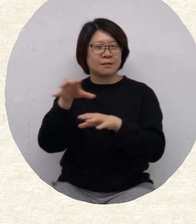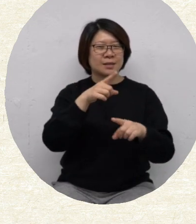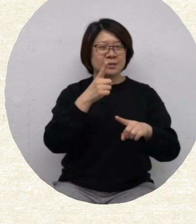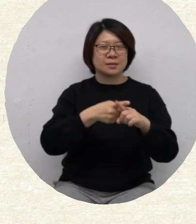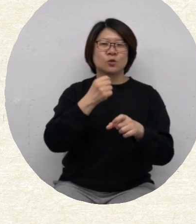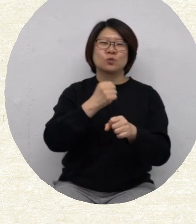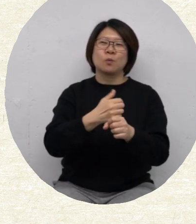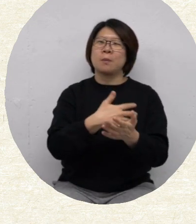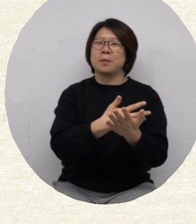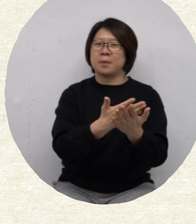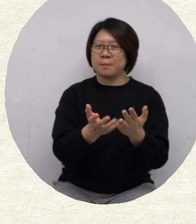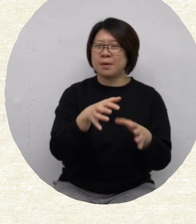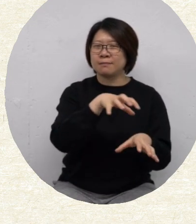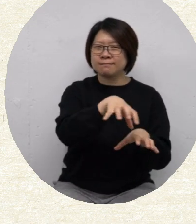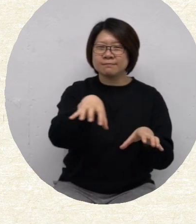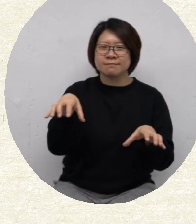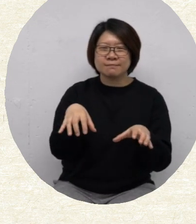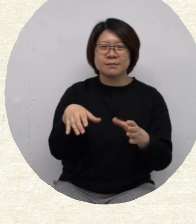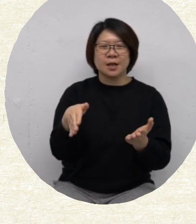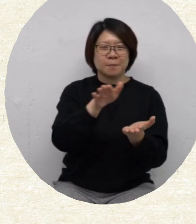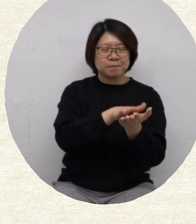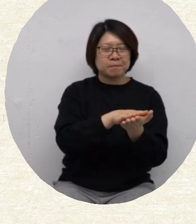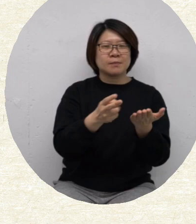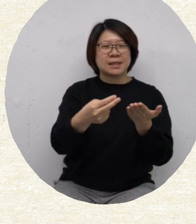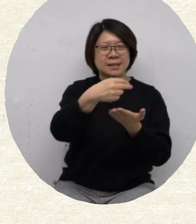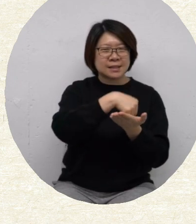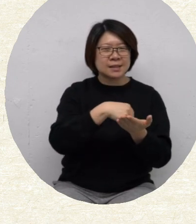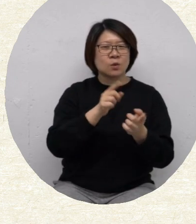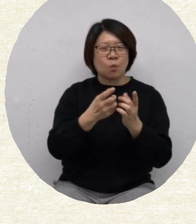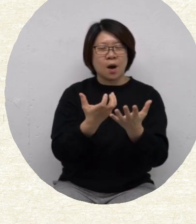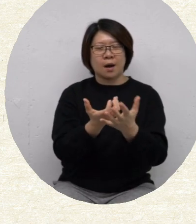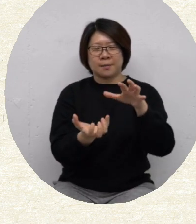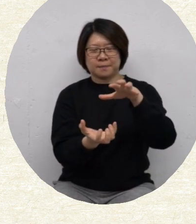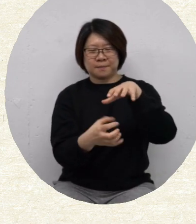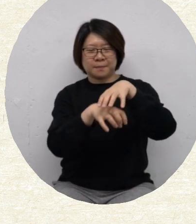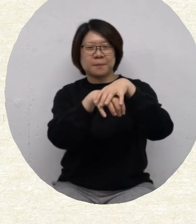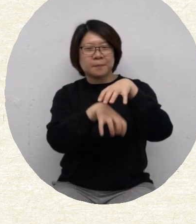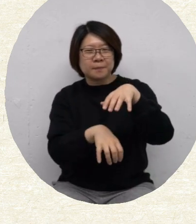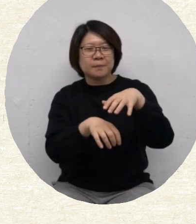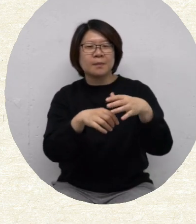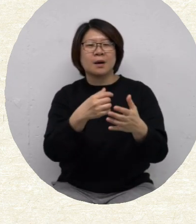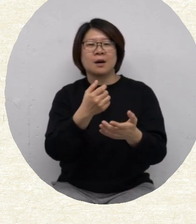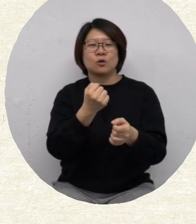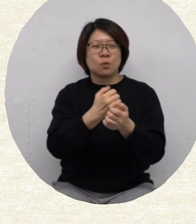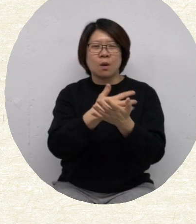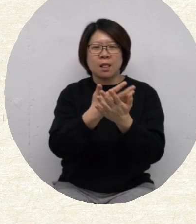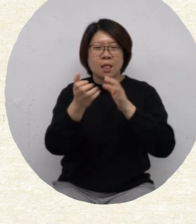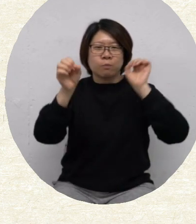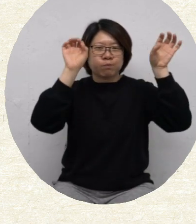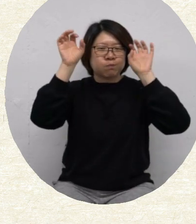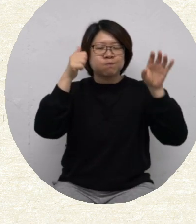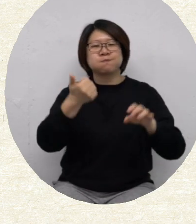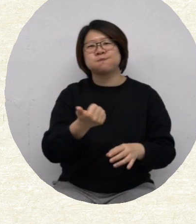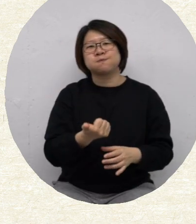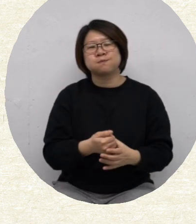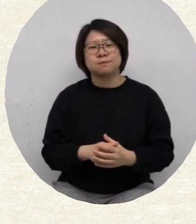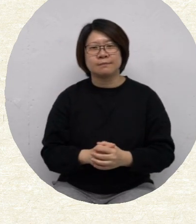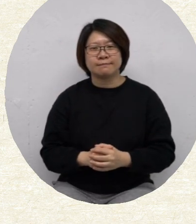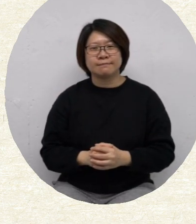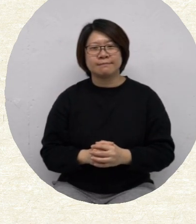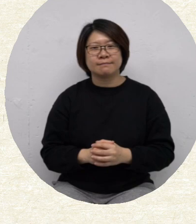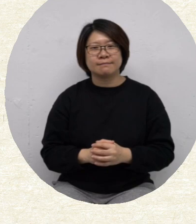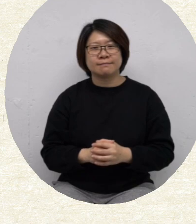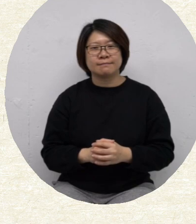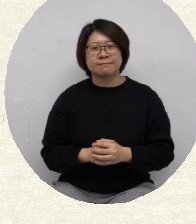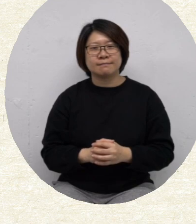delivery boxes are used as templates to trace and cut Tyvek sheets, and the plastic container form acts as molds for slip